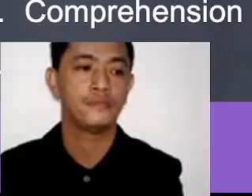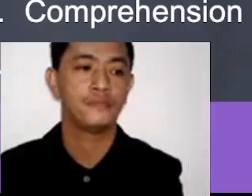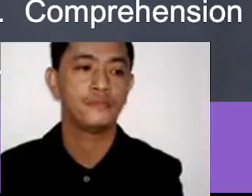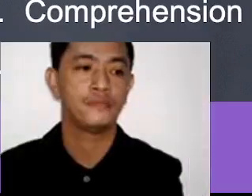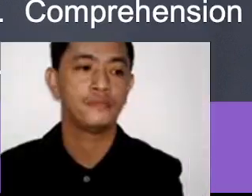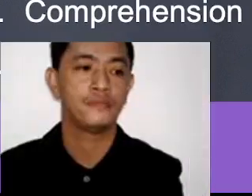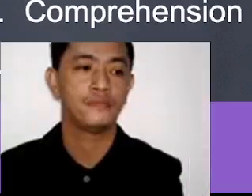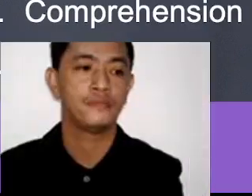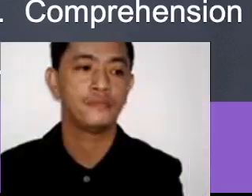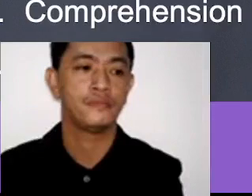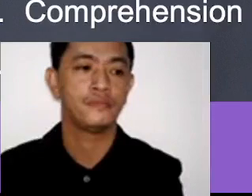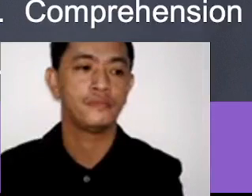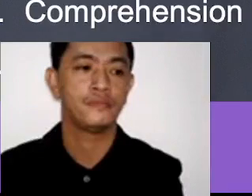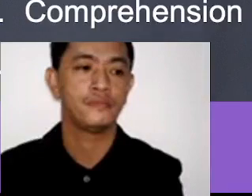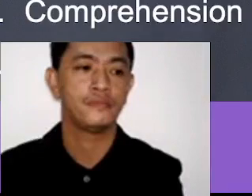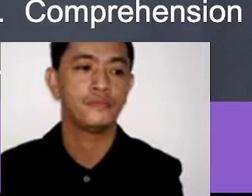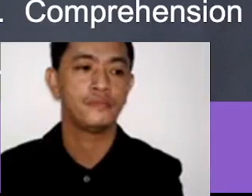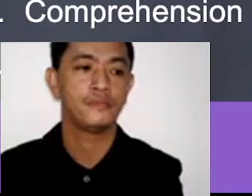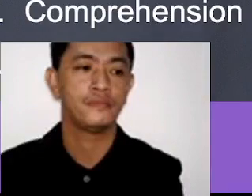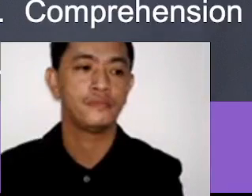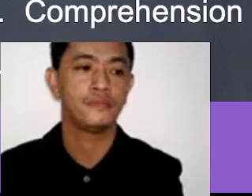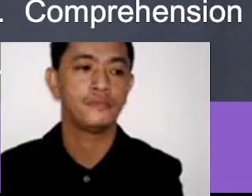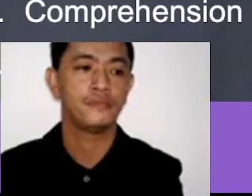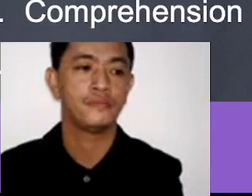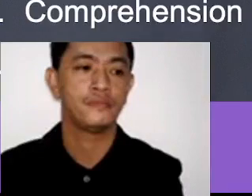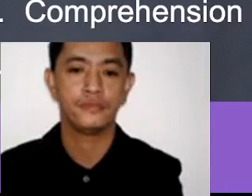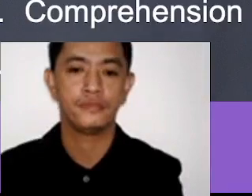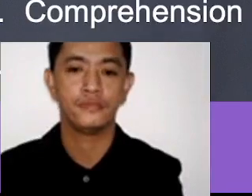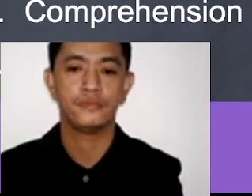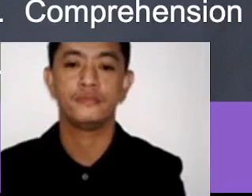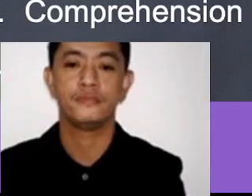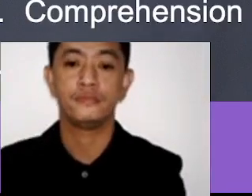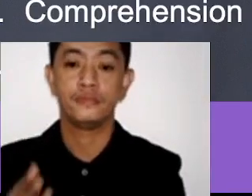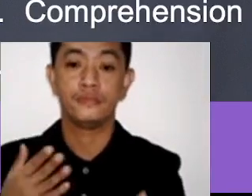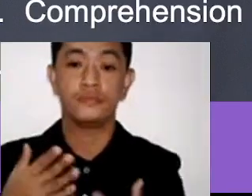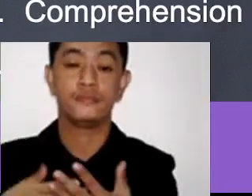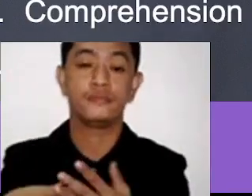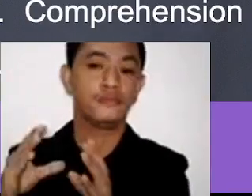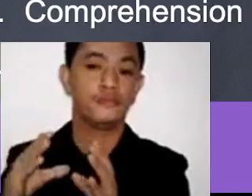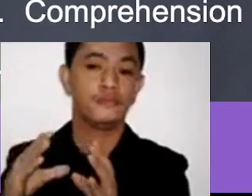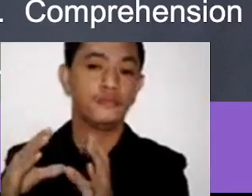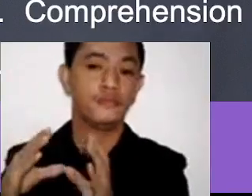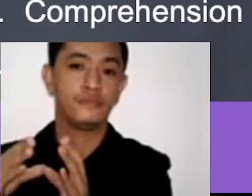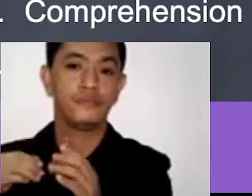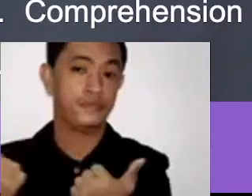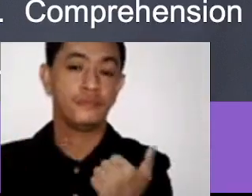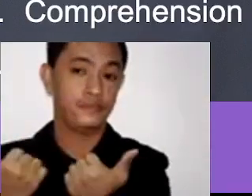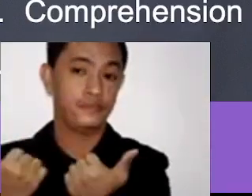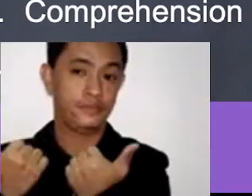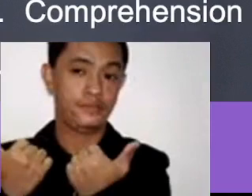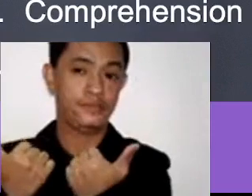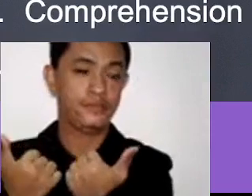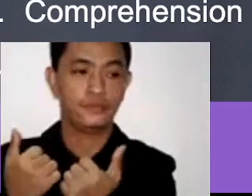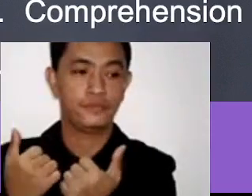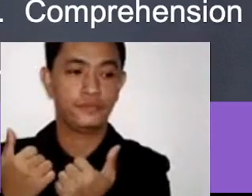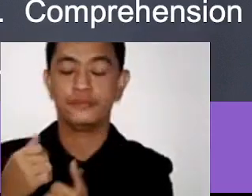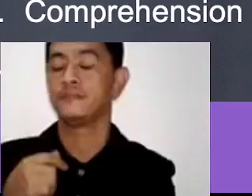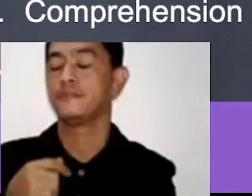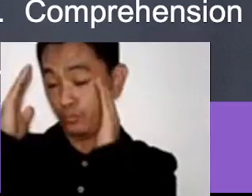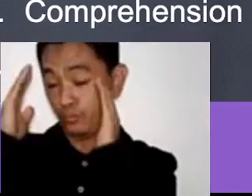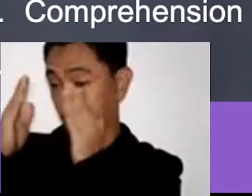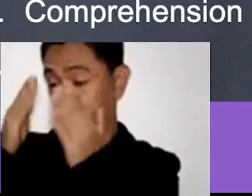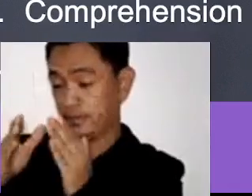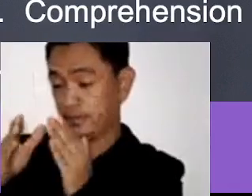the definitions, descriptions, and common challenges in the components of literacy that focus on decoding,